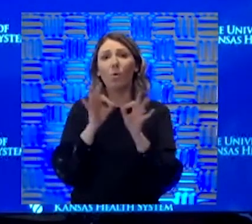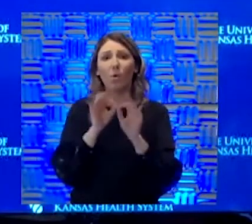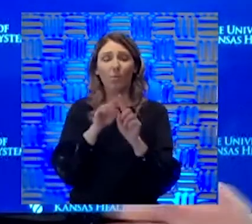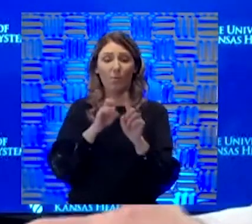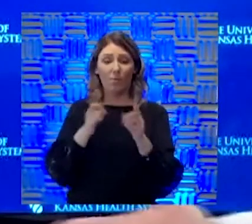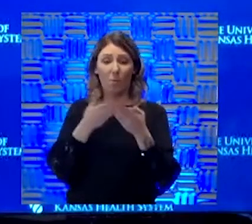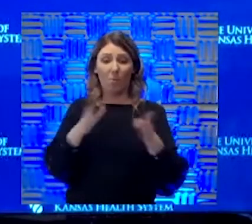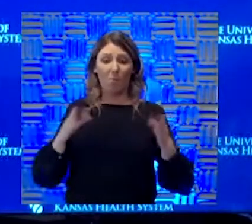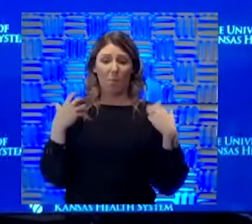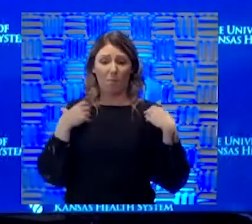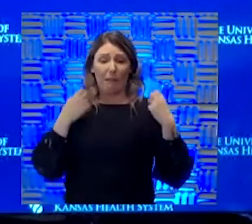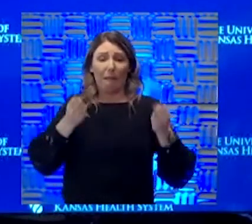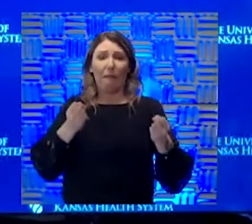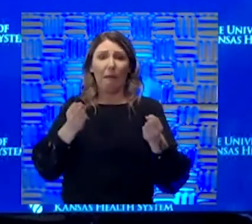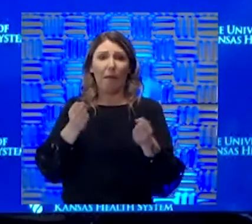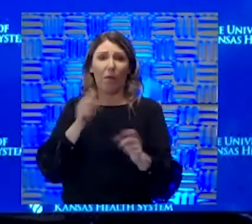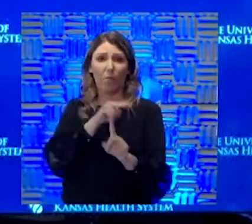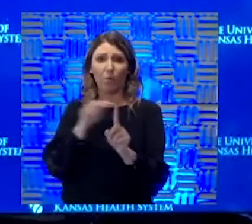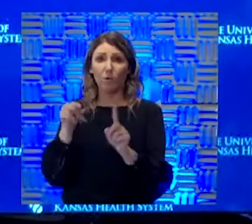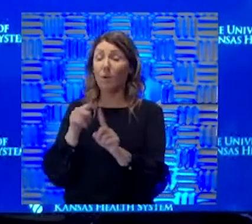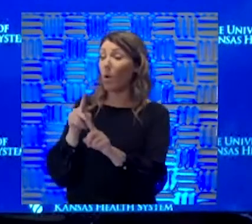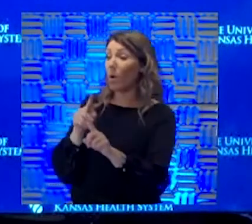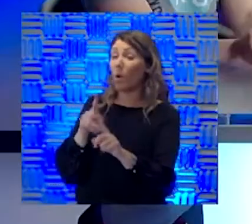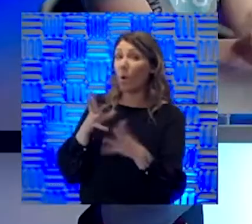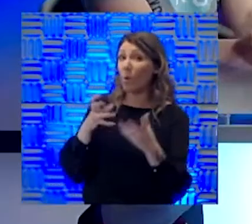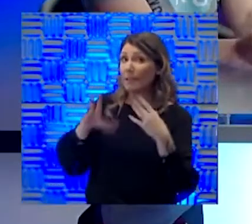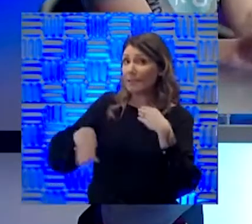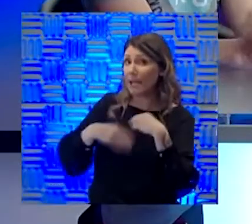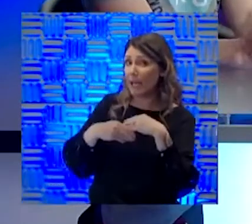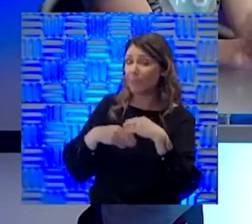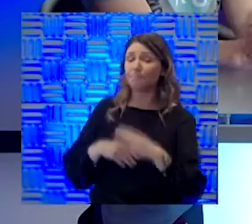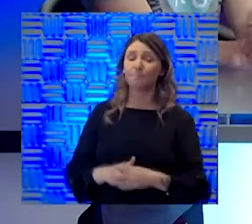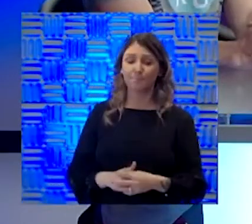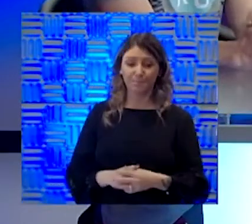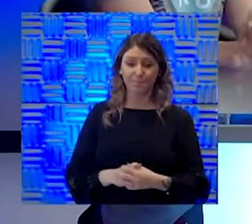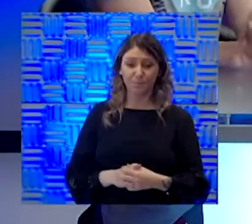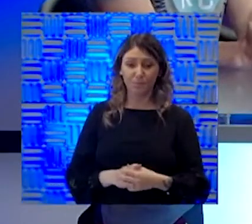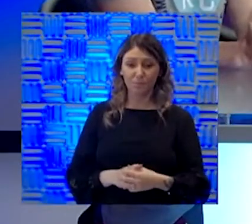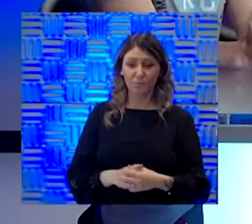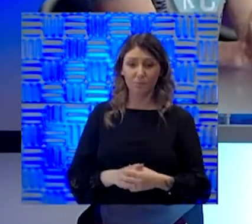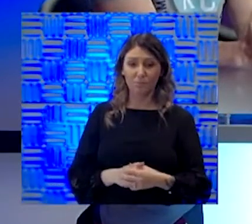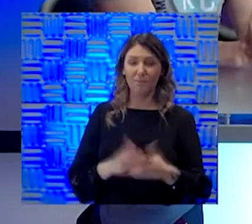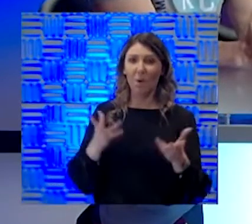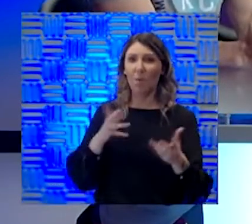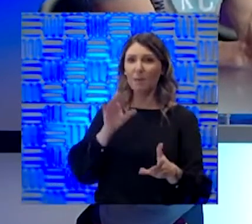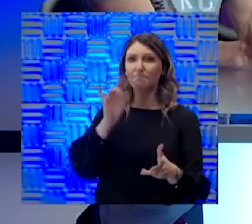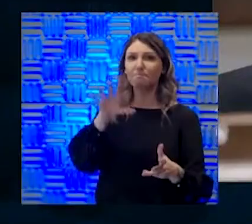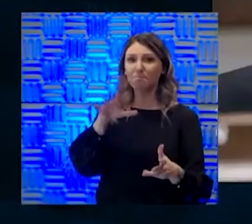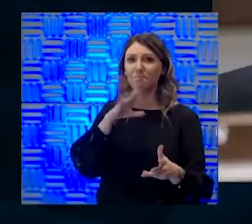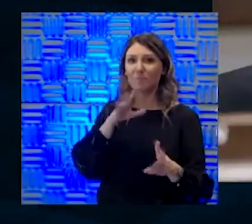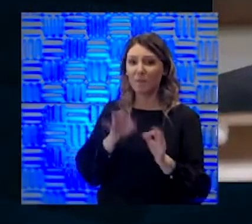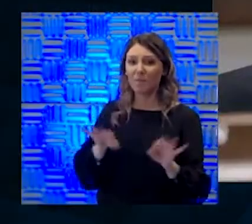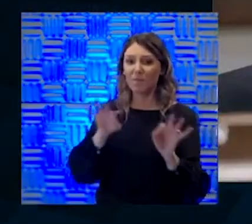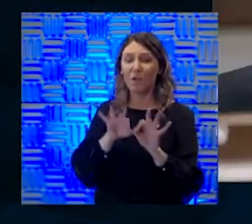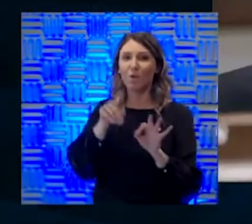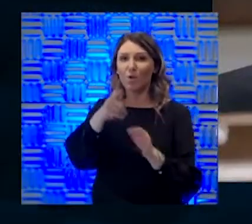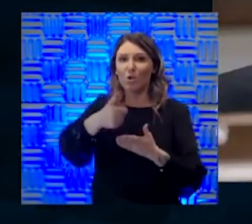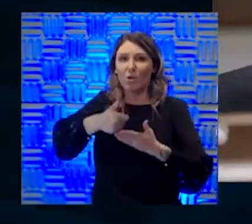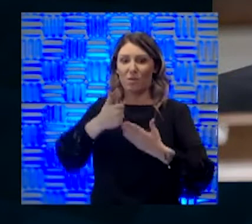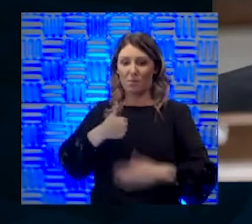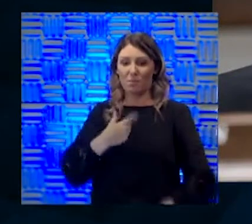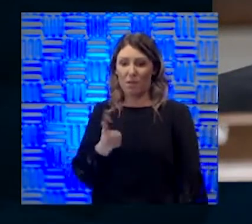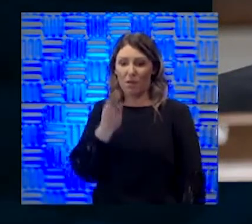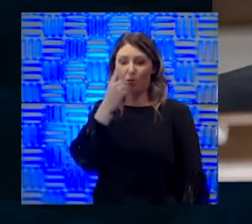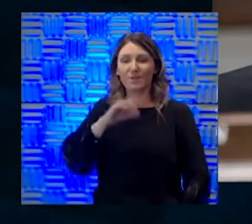health perspective. Next question. If I could add to that, please. I want to weigh in on the value. I understand you're helping me understand the